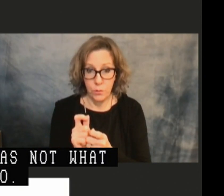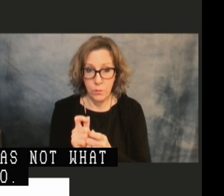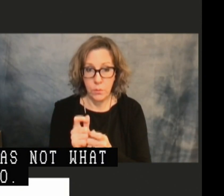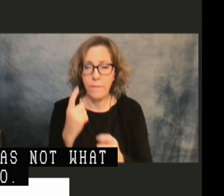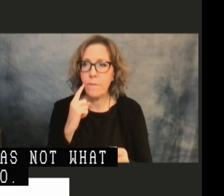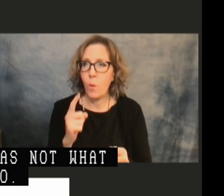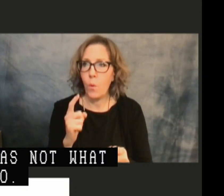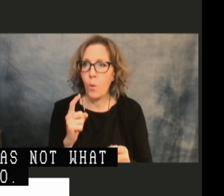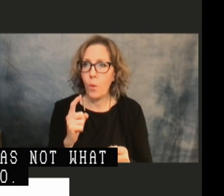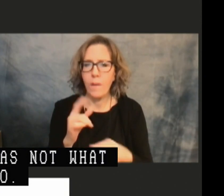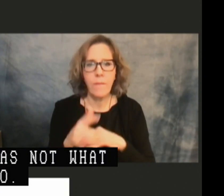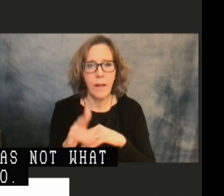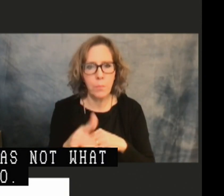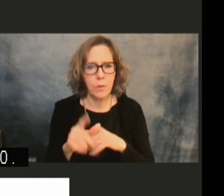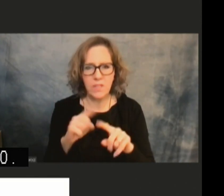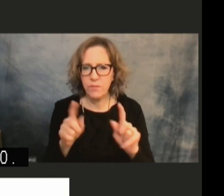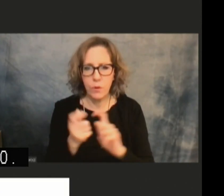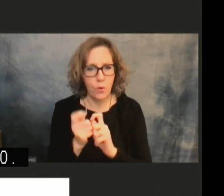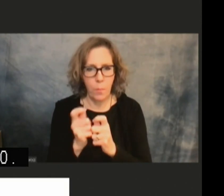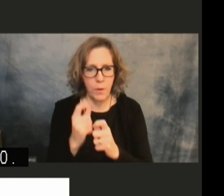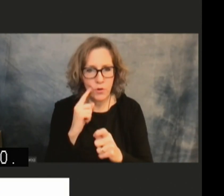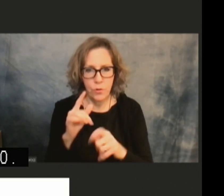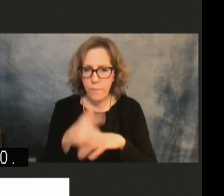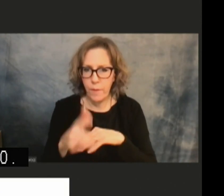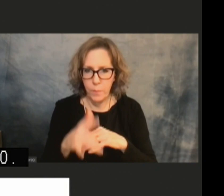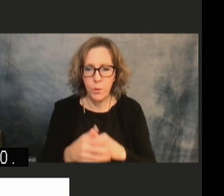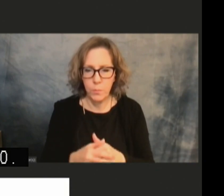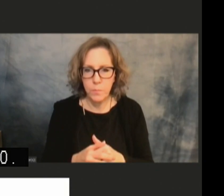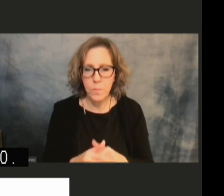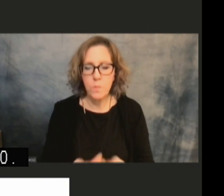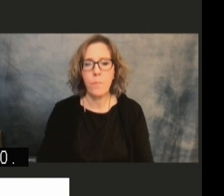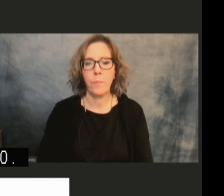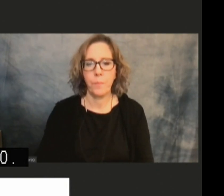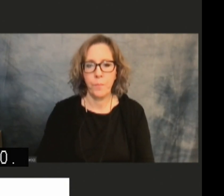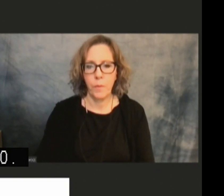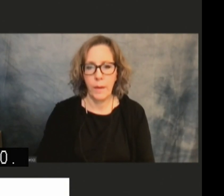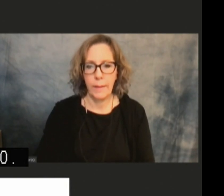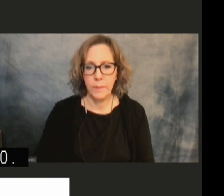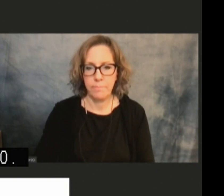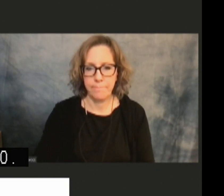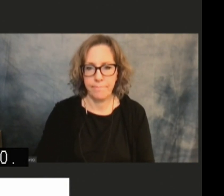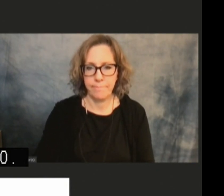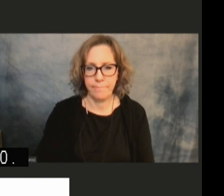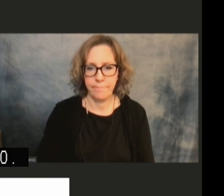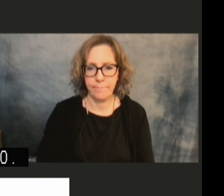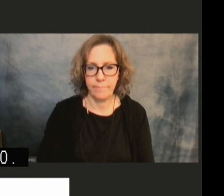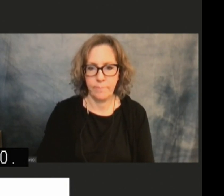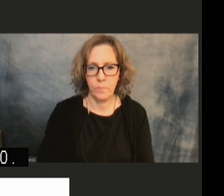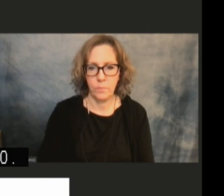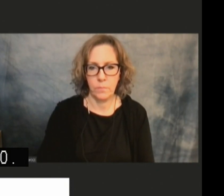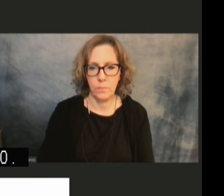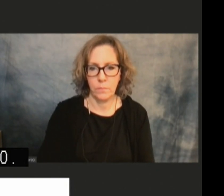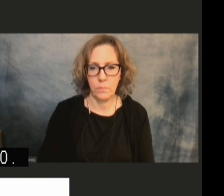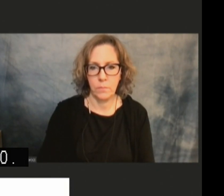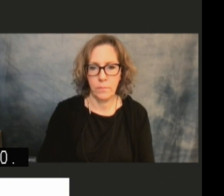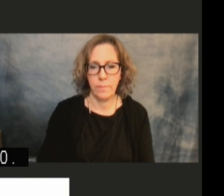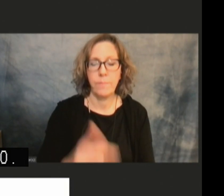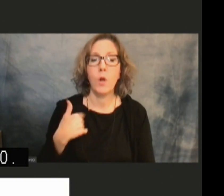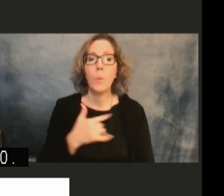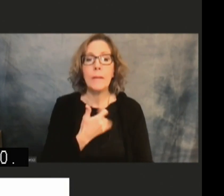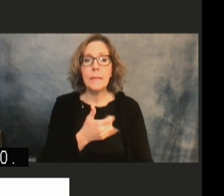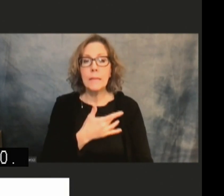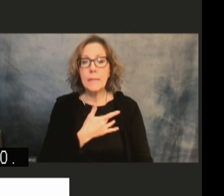that is available, right? So I typically we ask folks to get that ready 2 weeks in advance because we just want to ensure that